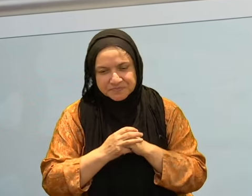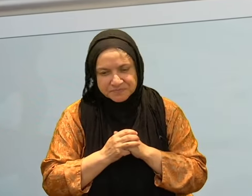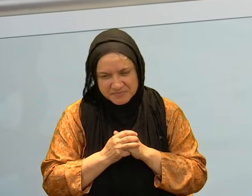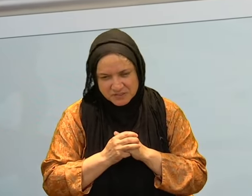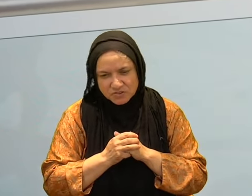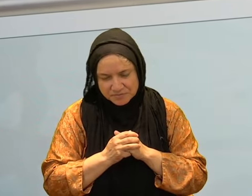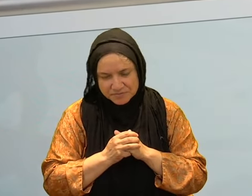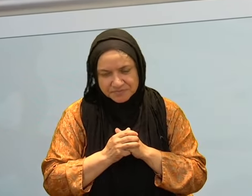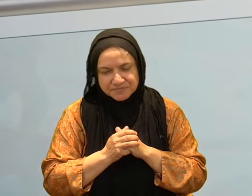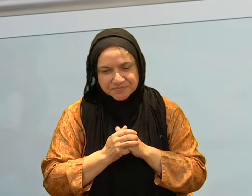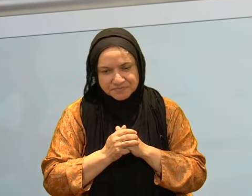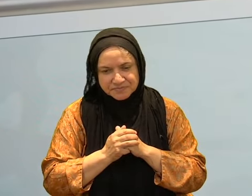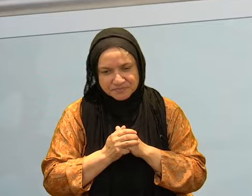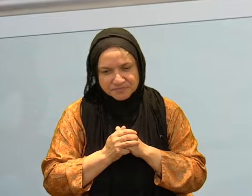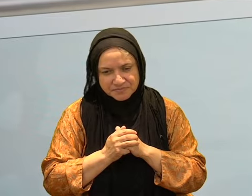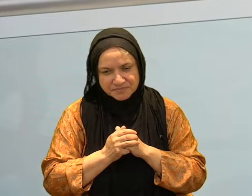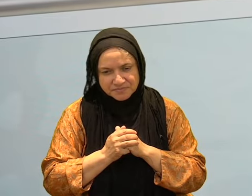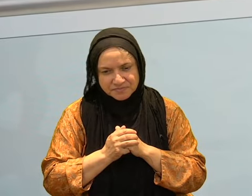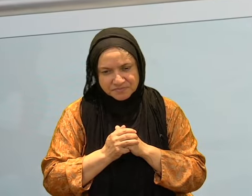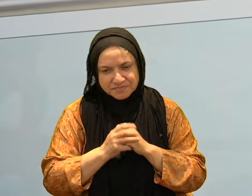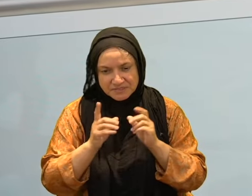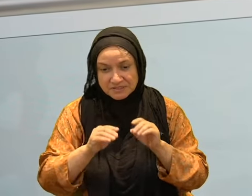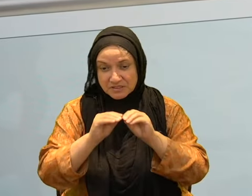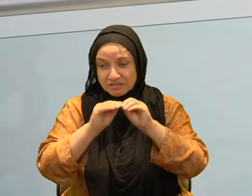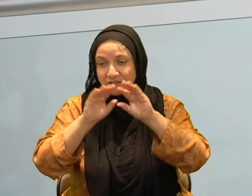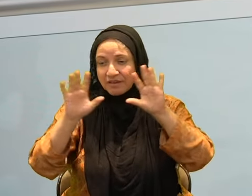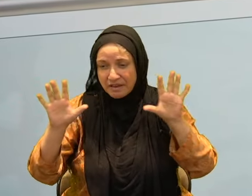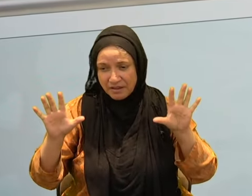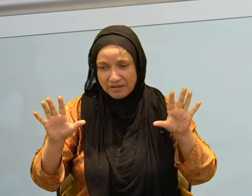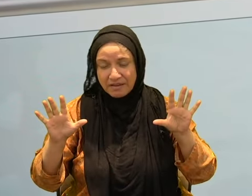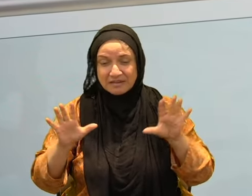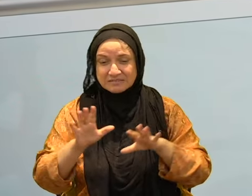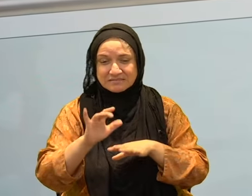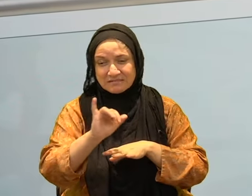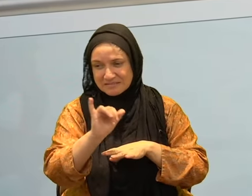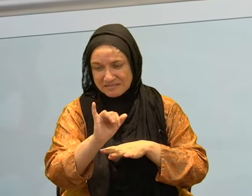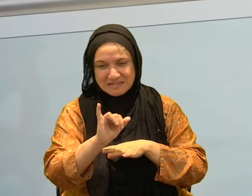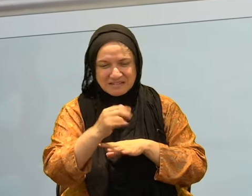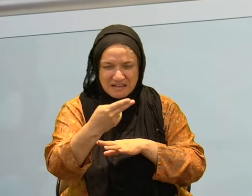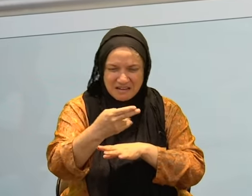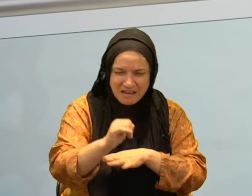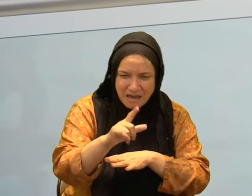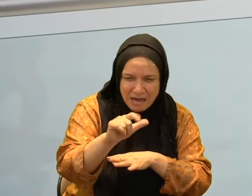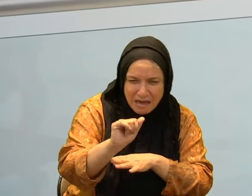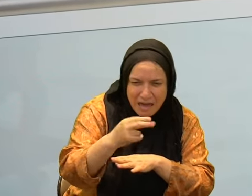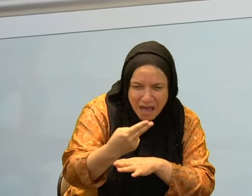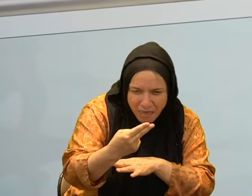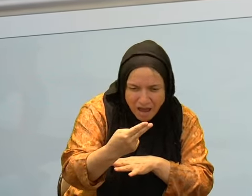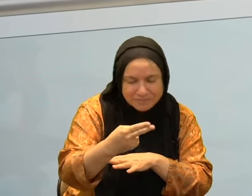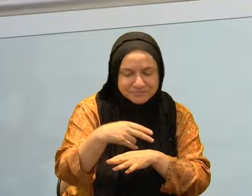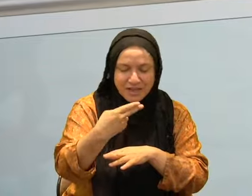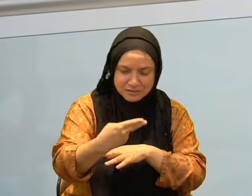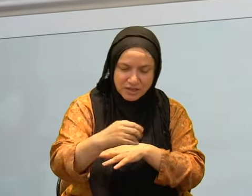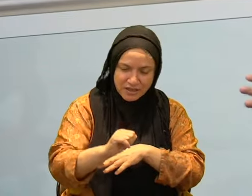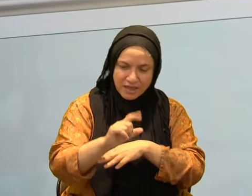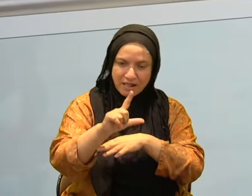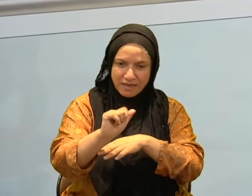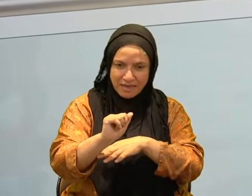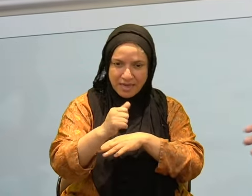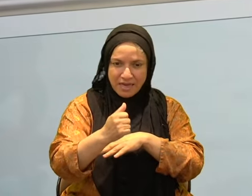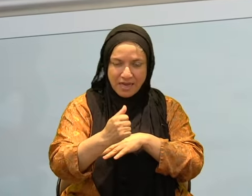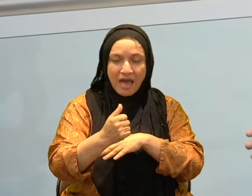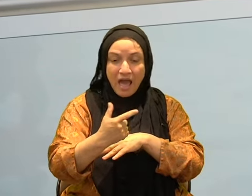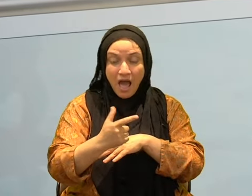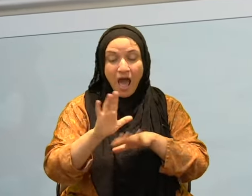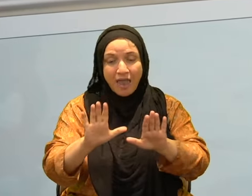is lawful is clear, what is prohibited is clear, and between them are many things, doubtful matters, that people don't understand